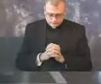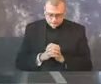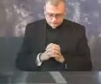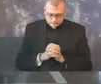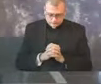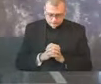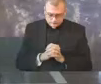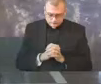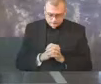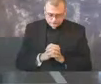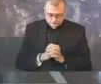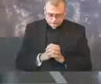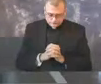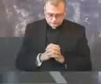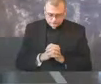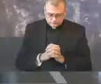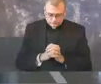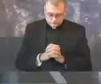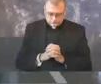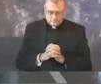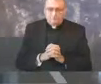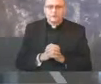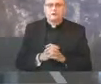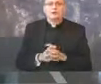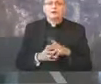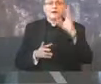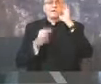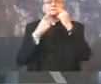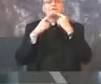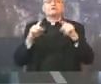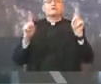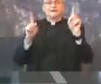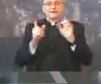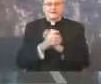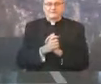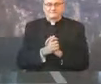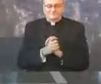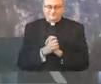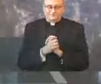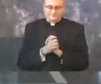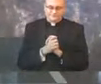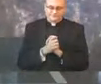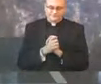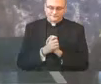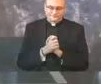The mystery of faith.